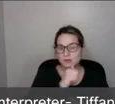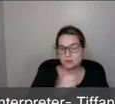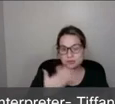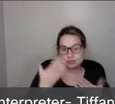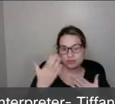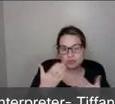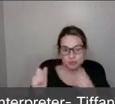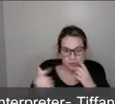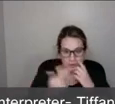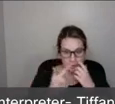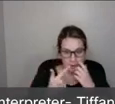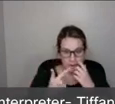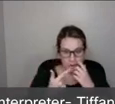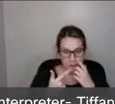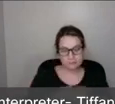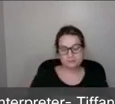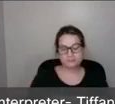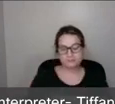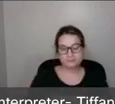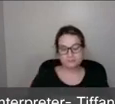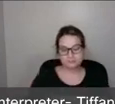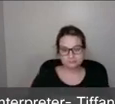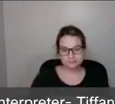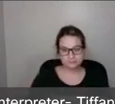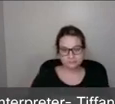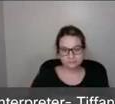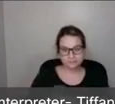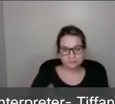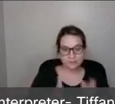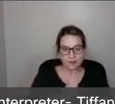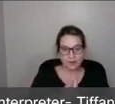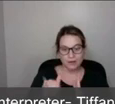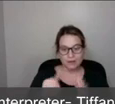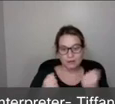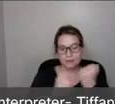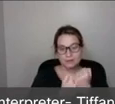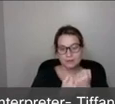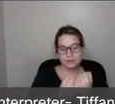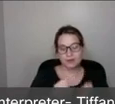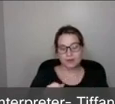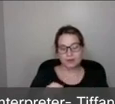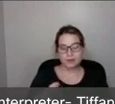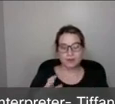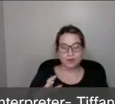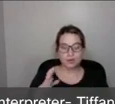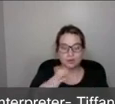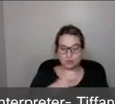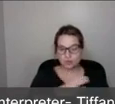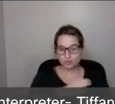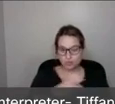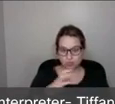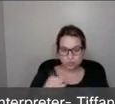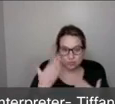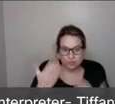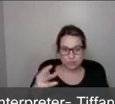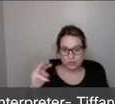all in traverse and commerce. I ask that you support the congressional draft map proposed by the Navajo